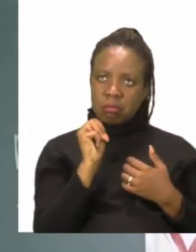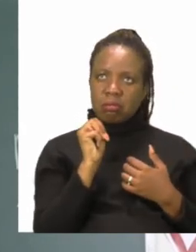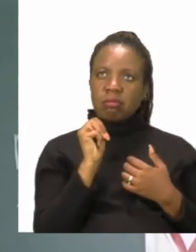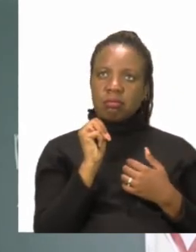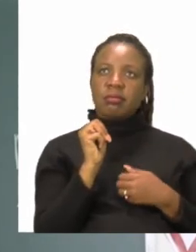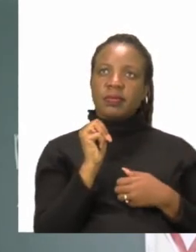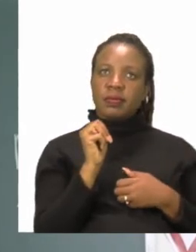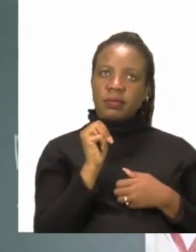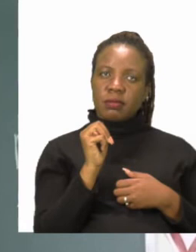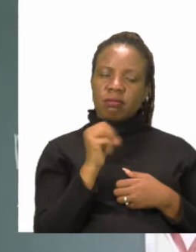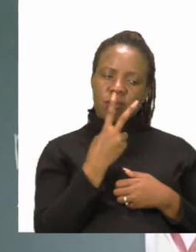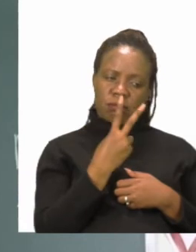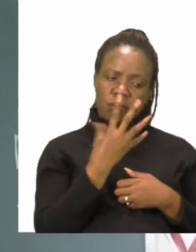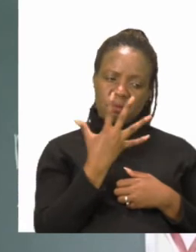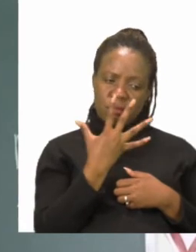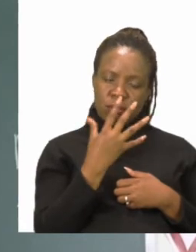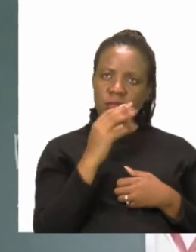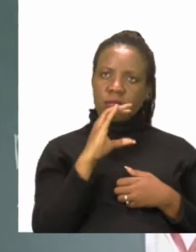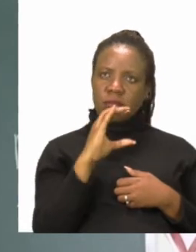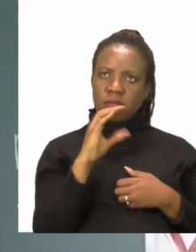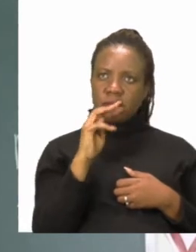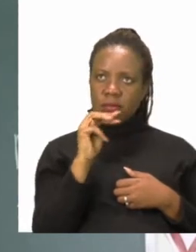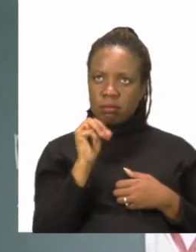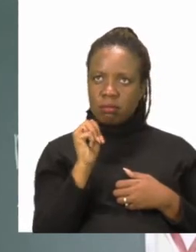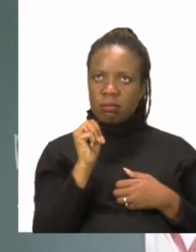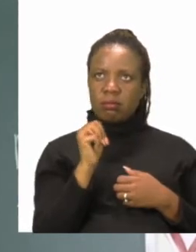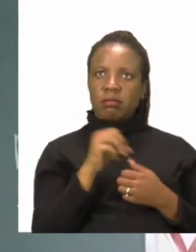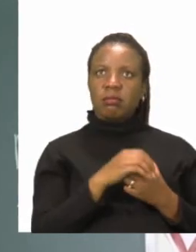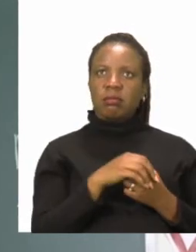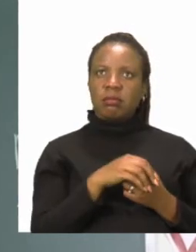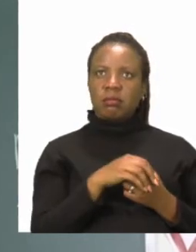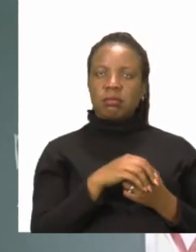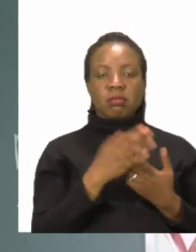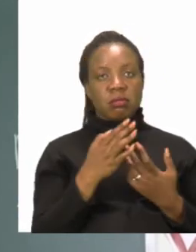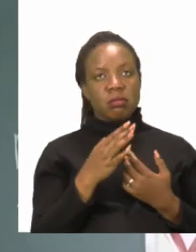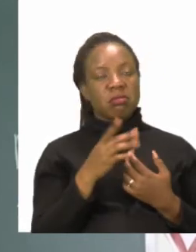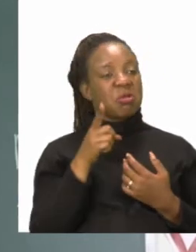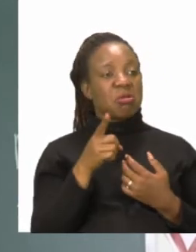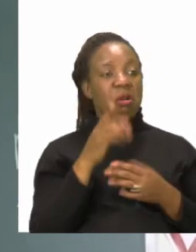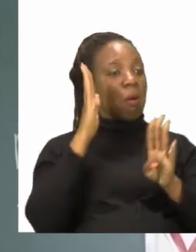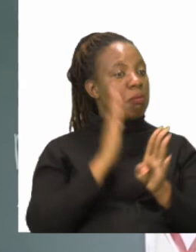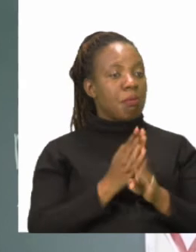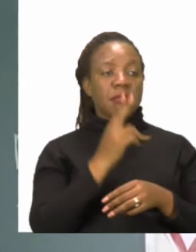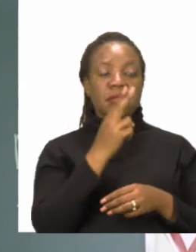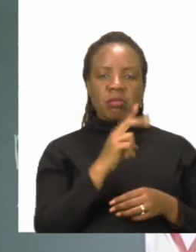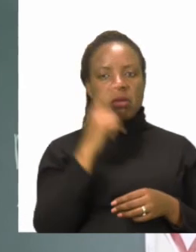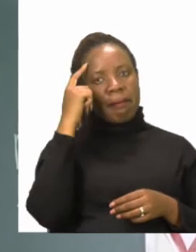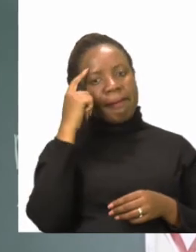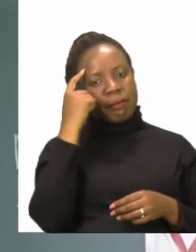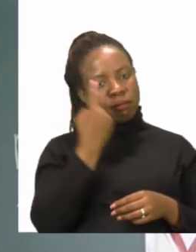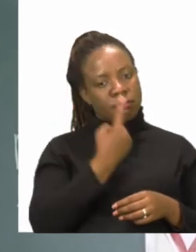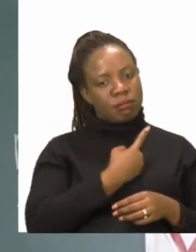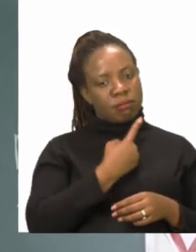centimeters. Okay, remember boys and girls, this is just an estimate. That means